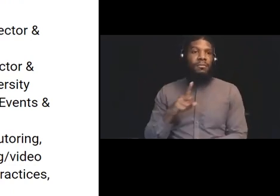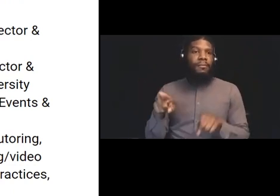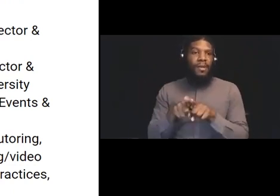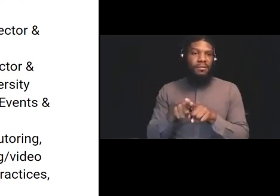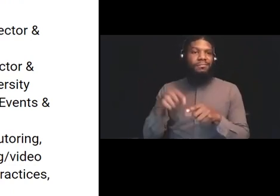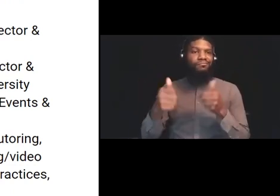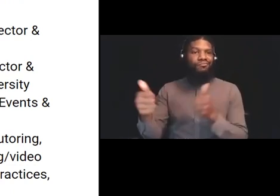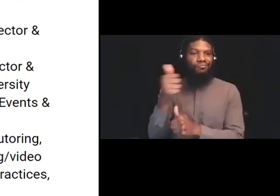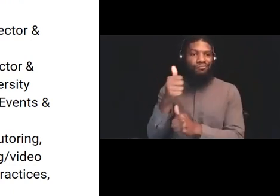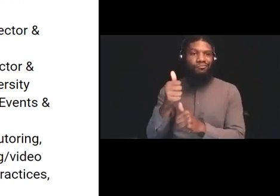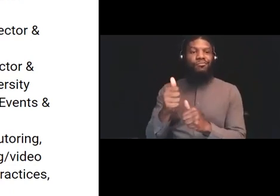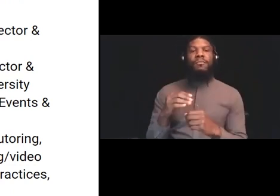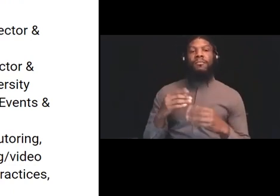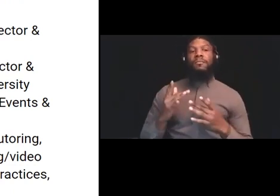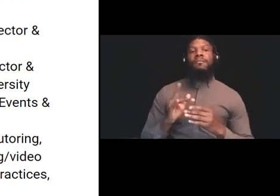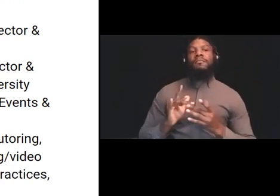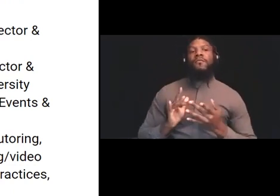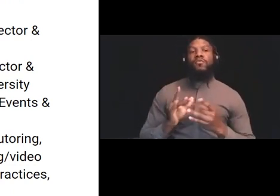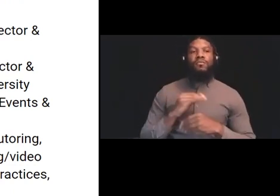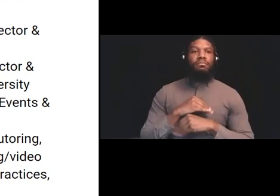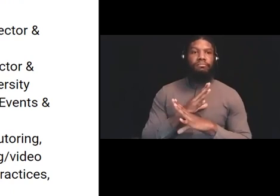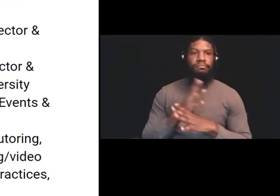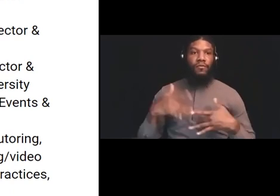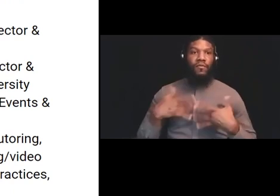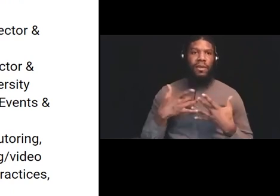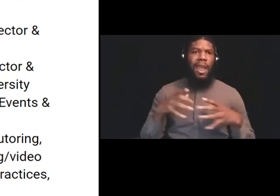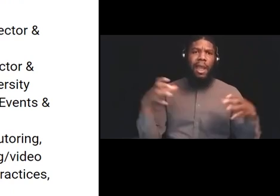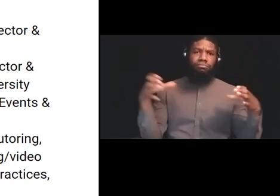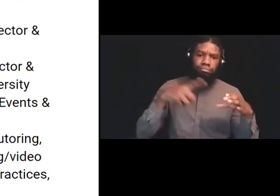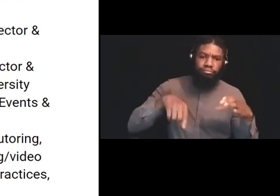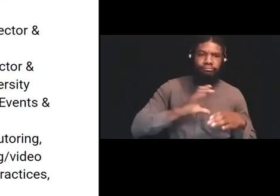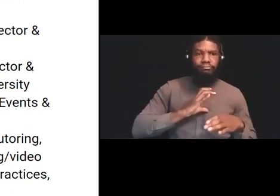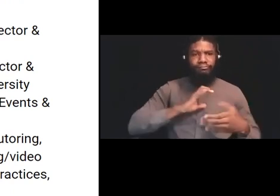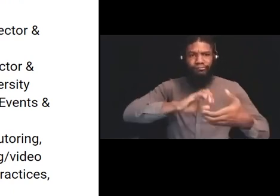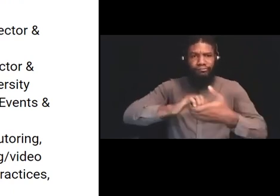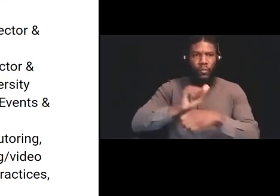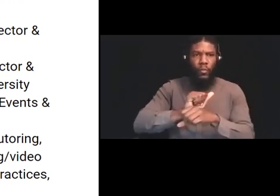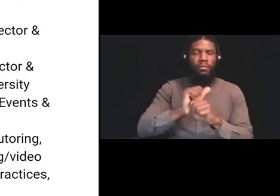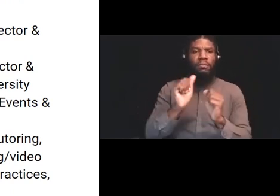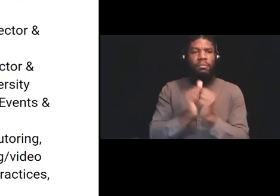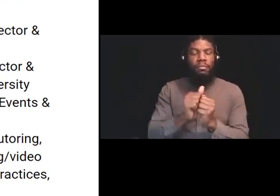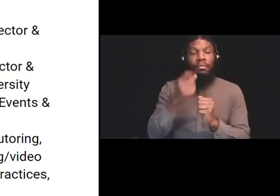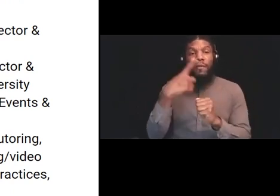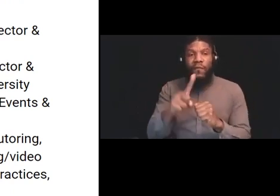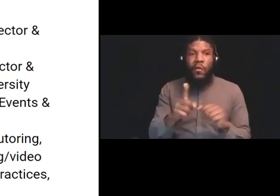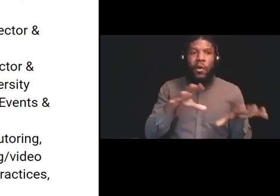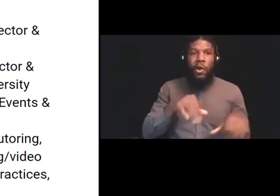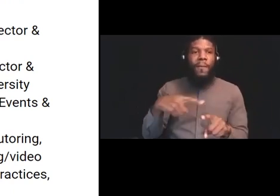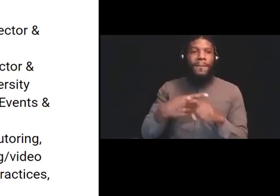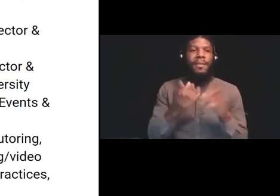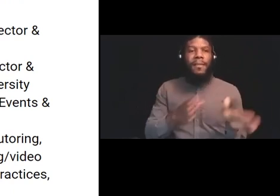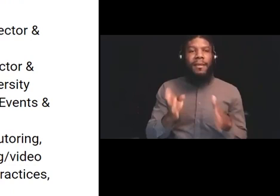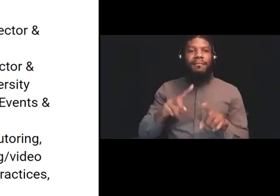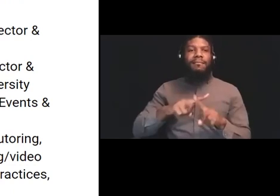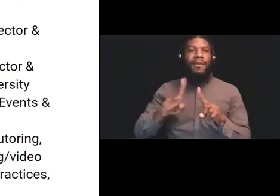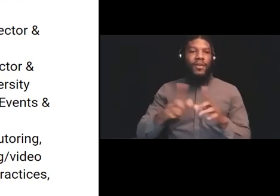chair for OWCA, I work with a committee of folks to plan and host various events. This past year,